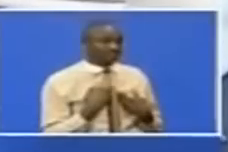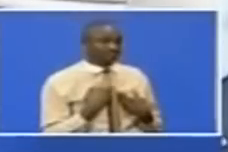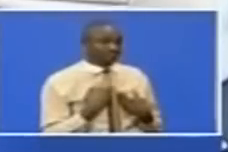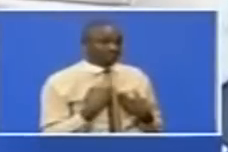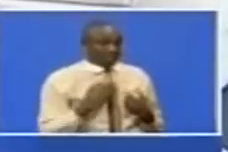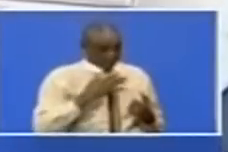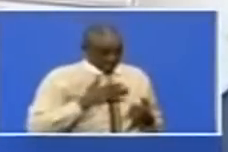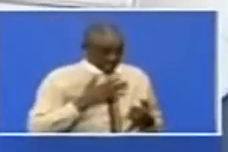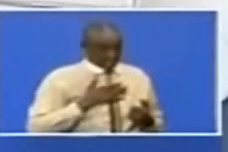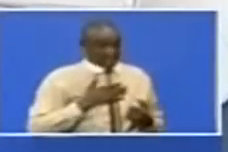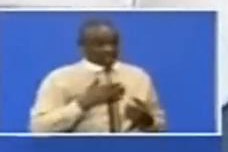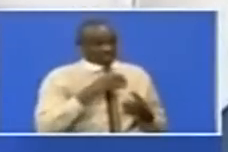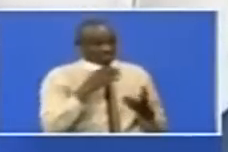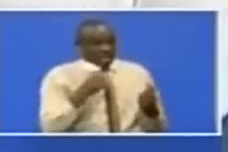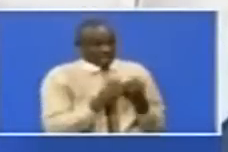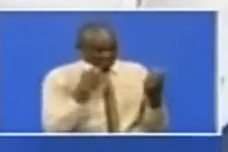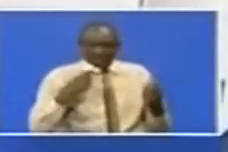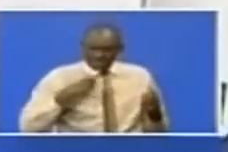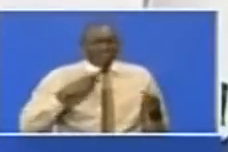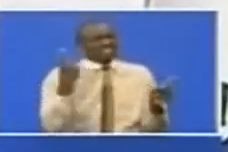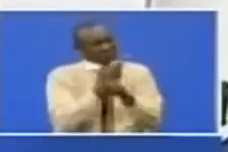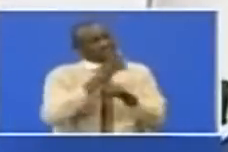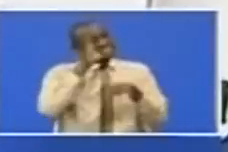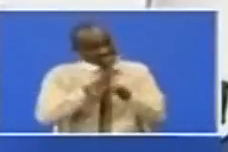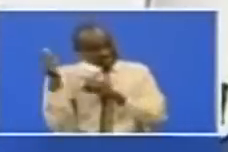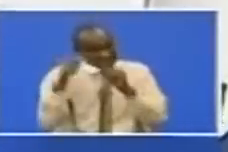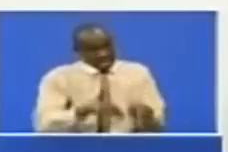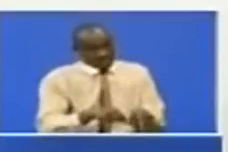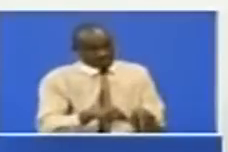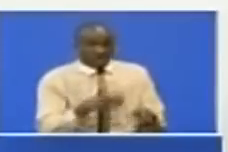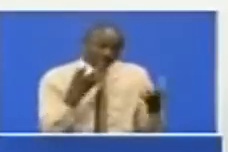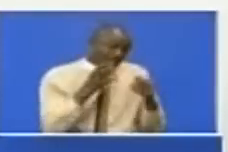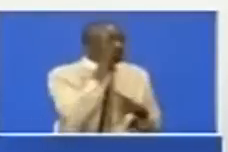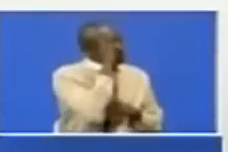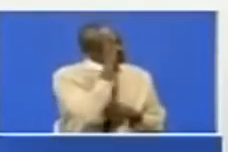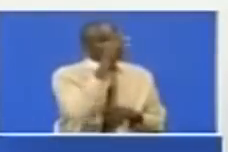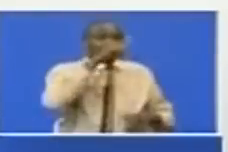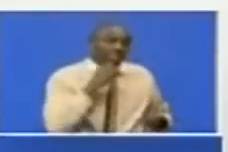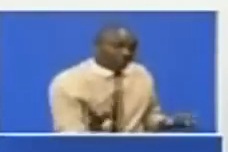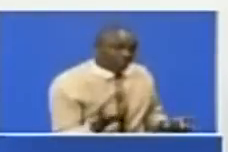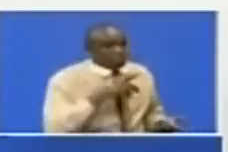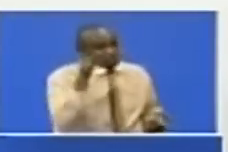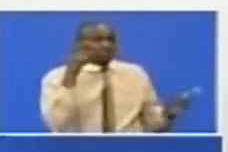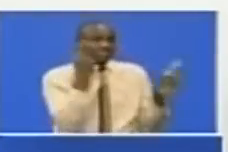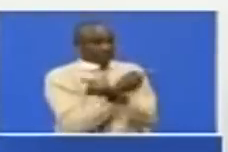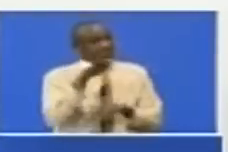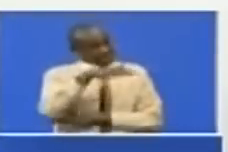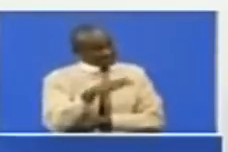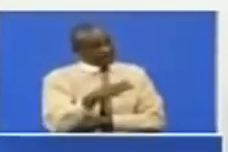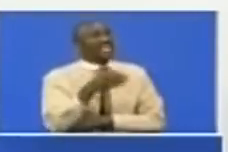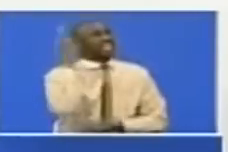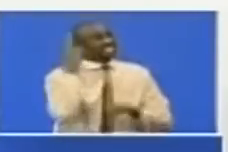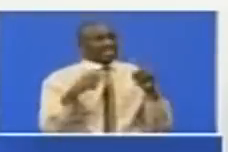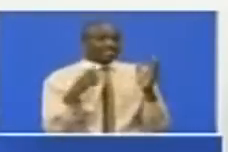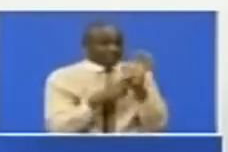because my calling is interdenominational. Mm-hmm. So sometimes God will be leading me to go to different places. Mm-hmm. Just last